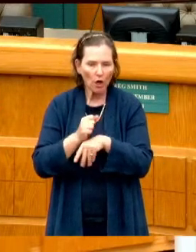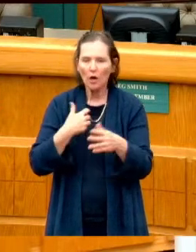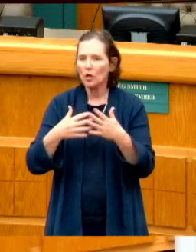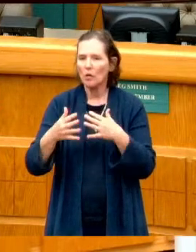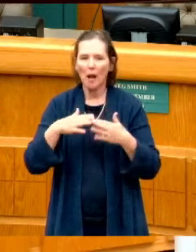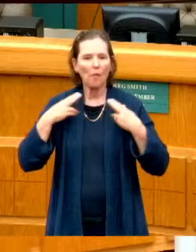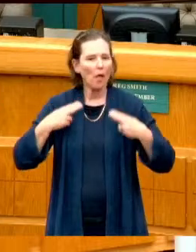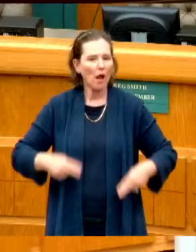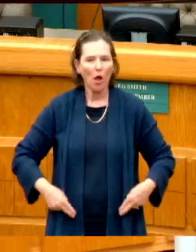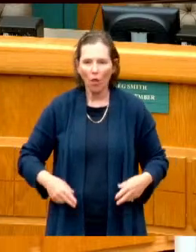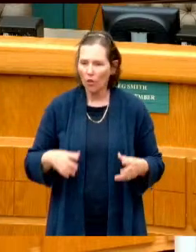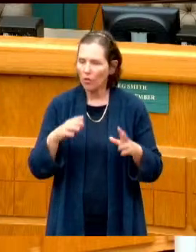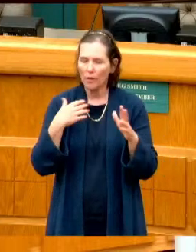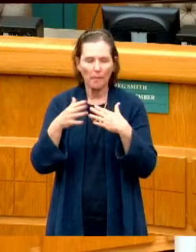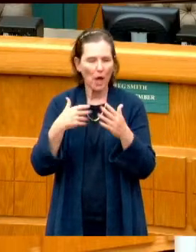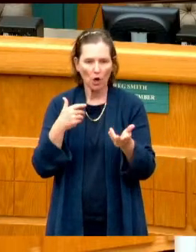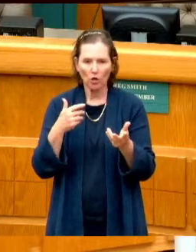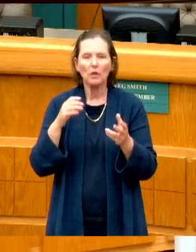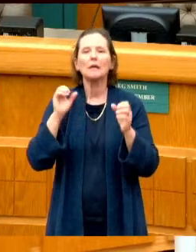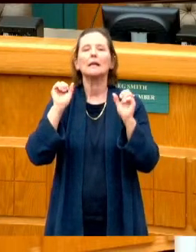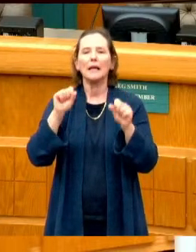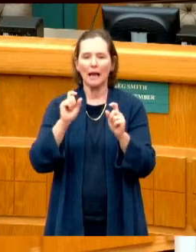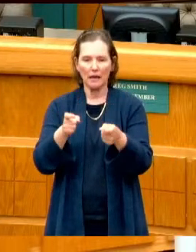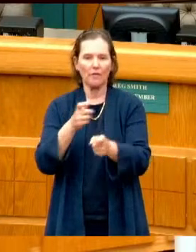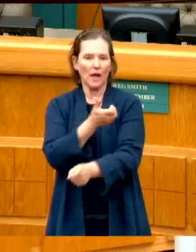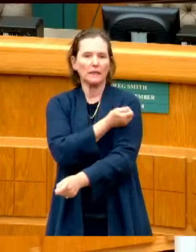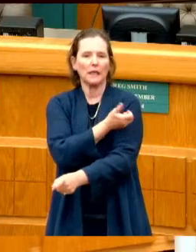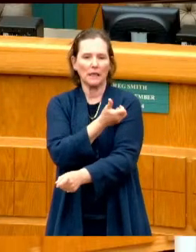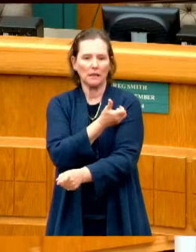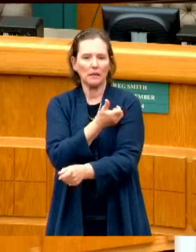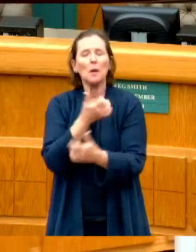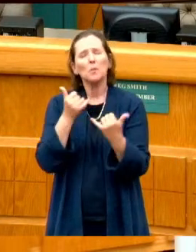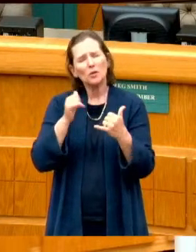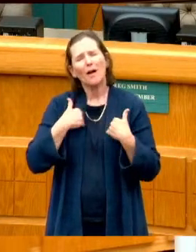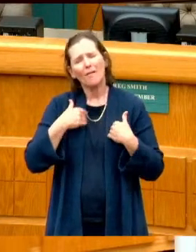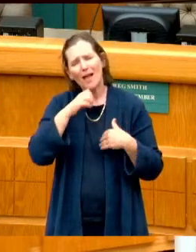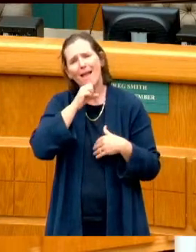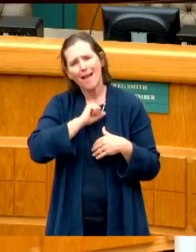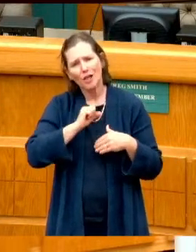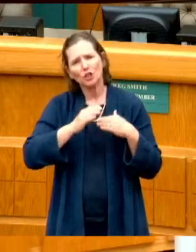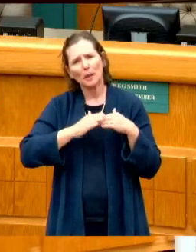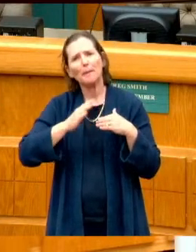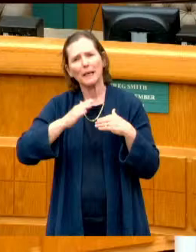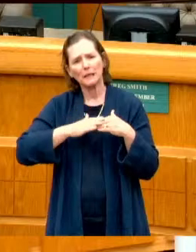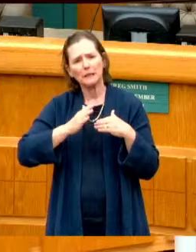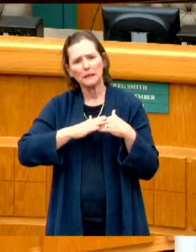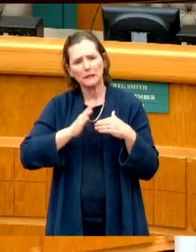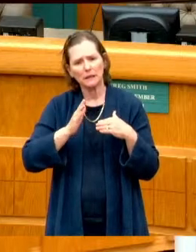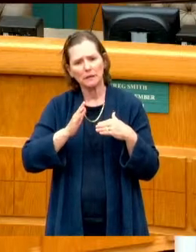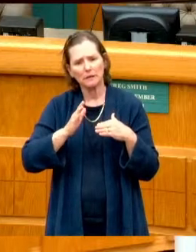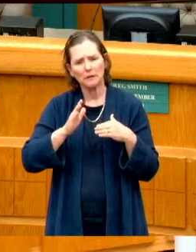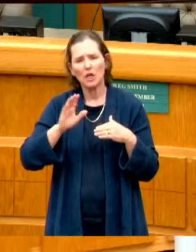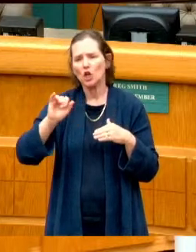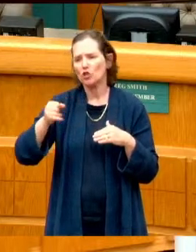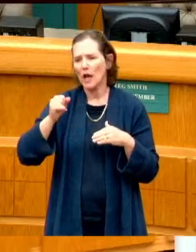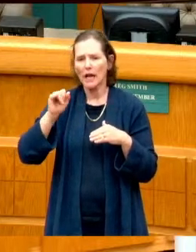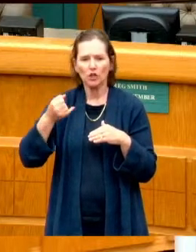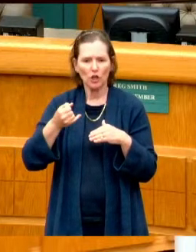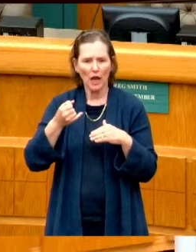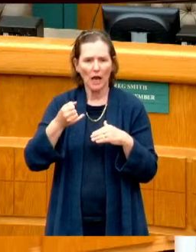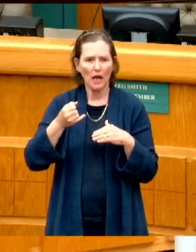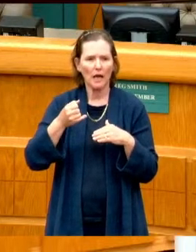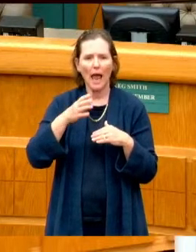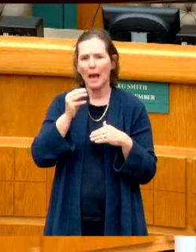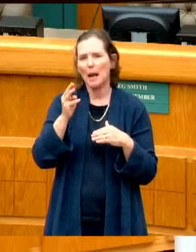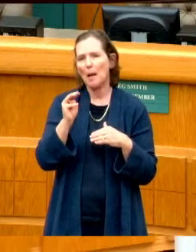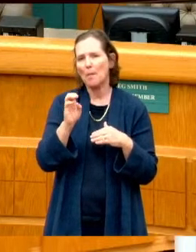get vaccinated. There are still age restrictions on vaccines like J&J and Moderna. They're only approved for those 18 years of